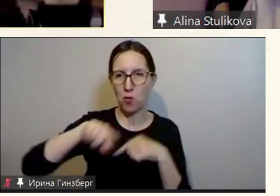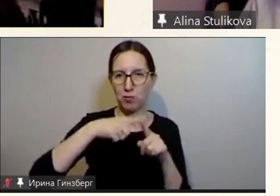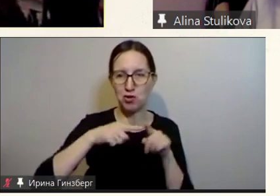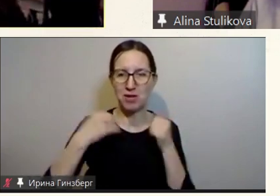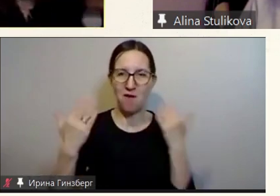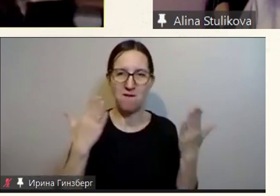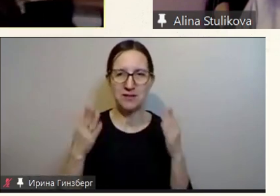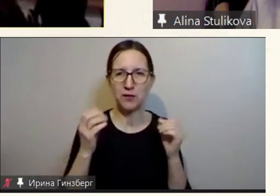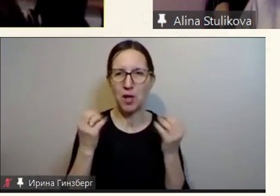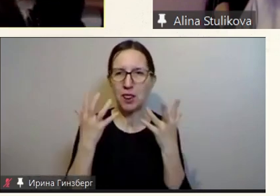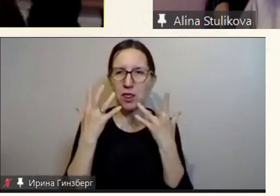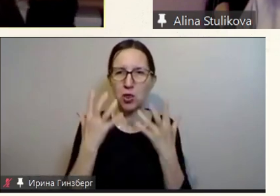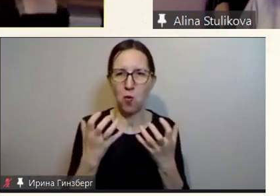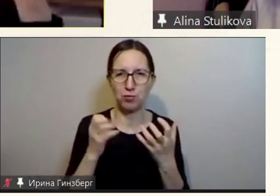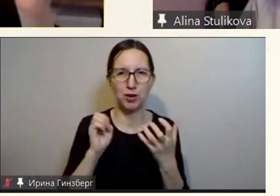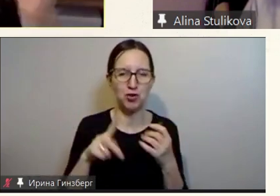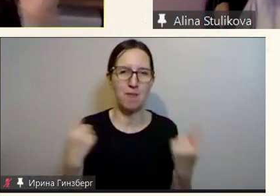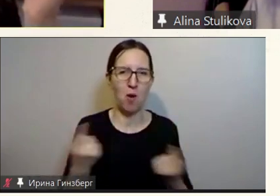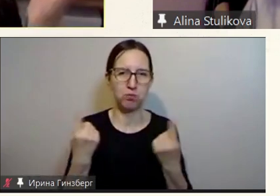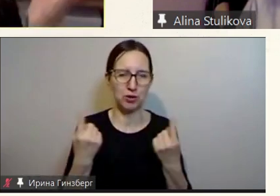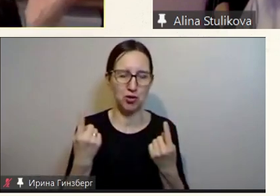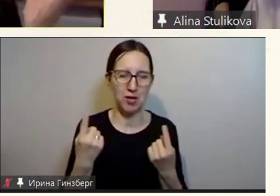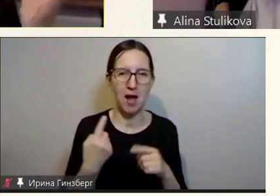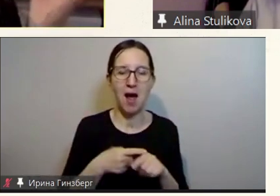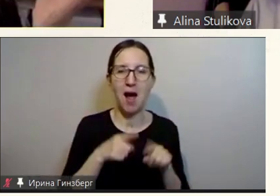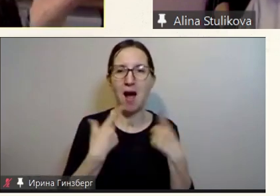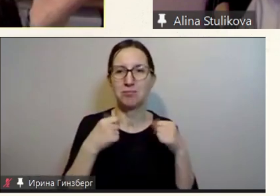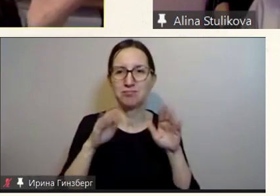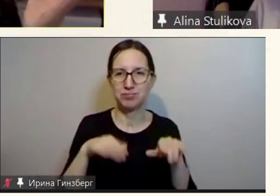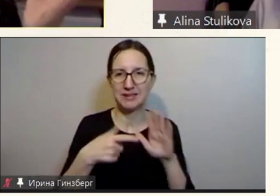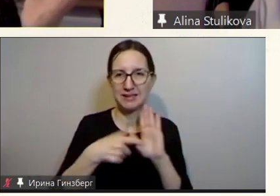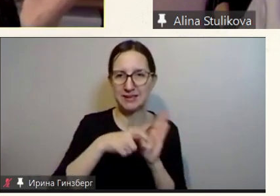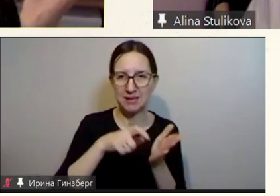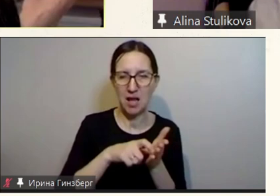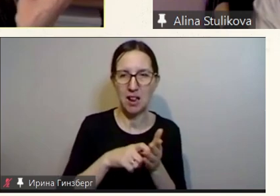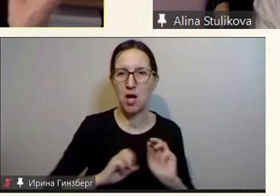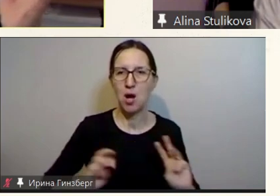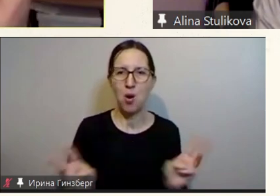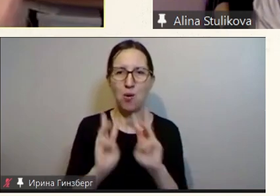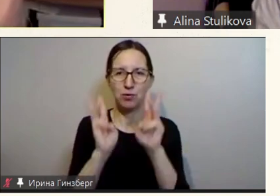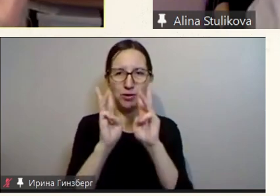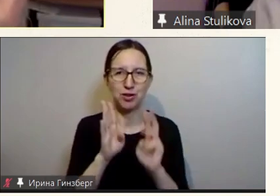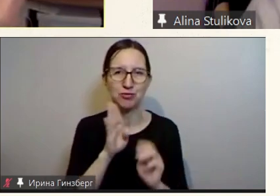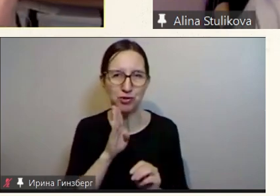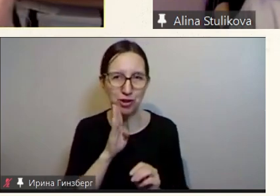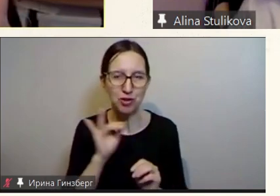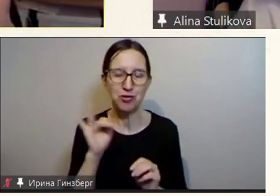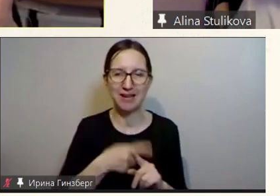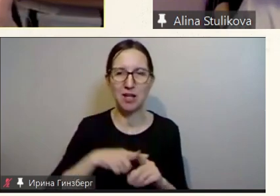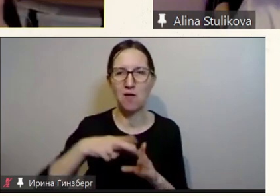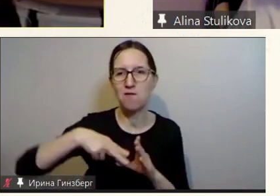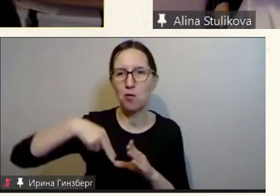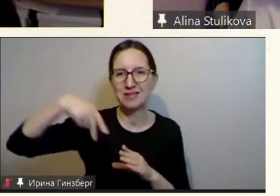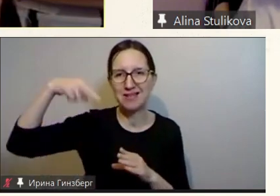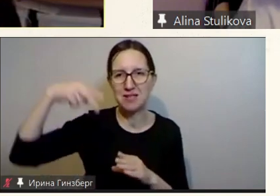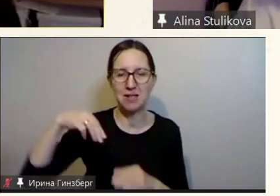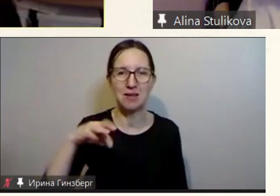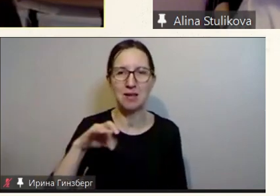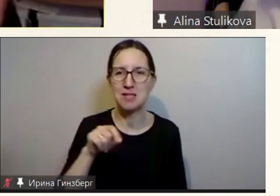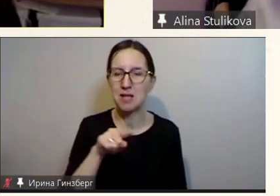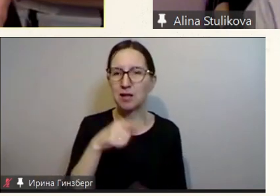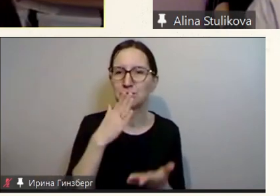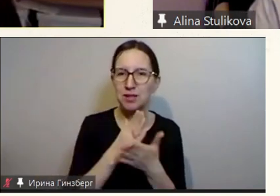firewoman provide their own, they illuminate the whole room when they're being recorded. So it's also